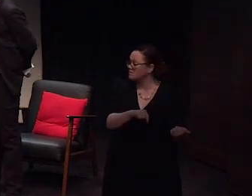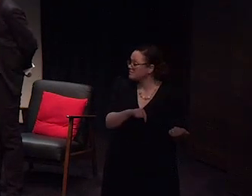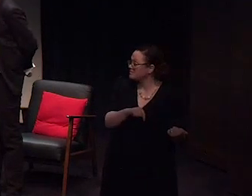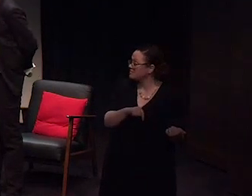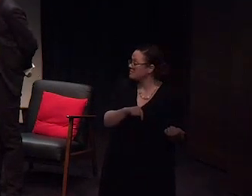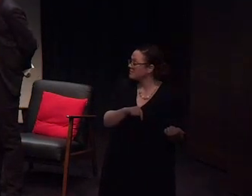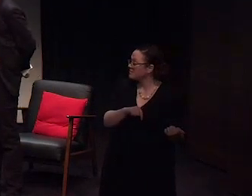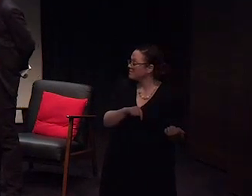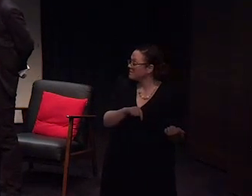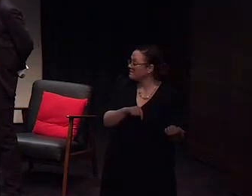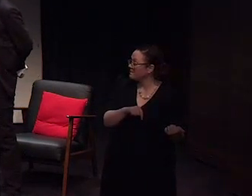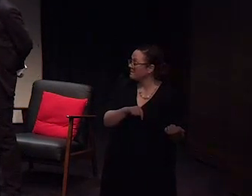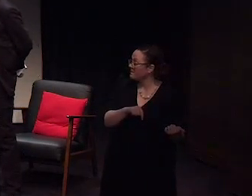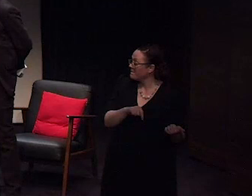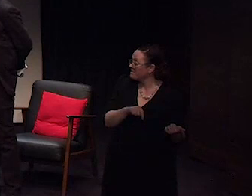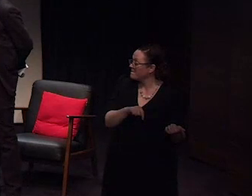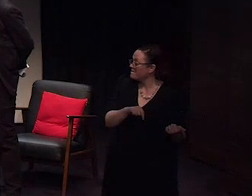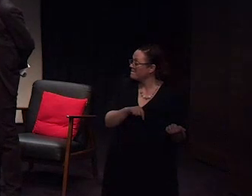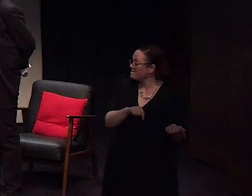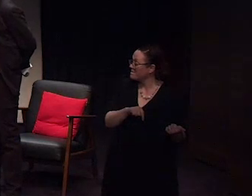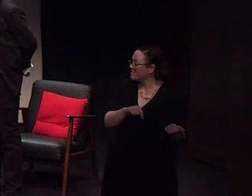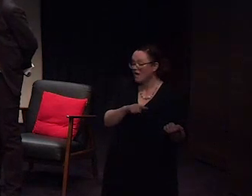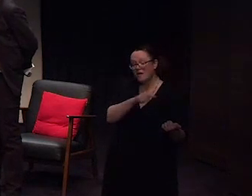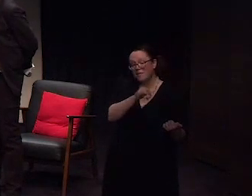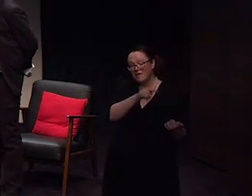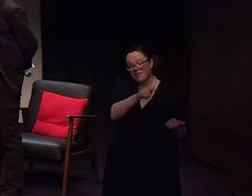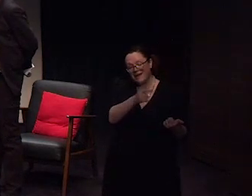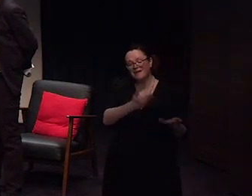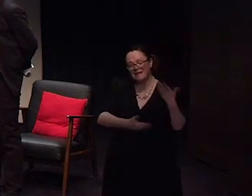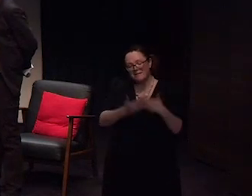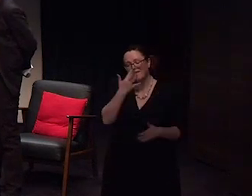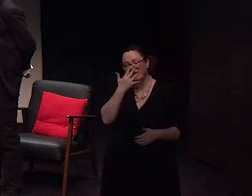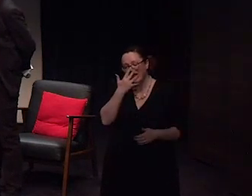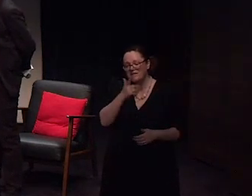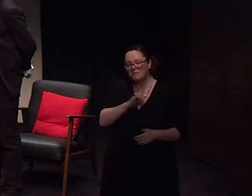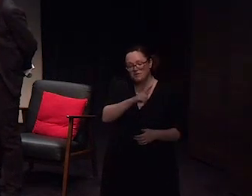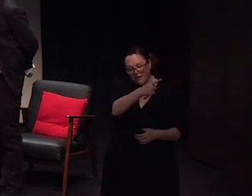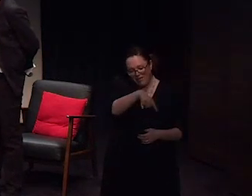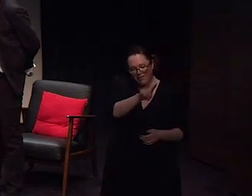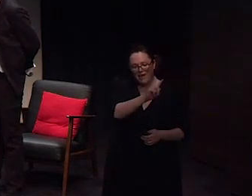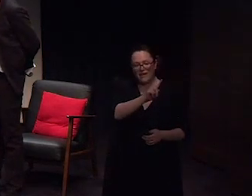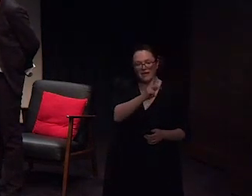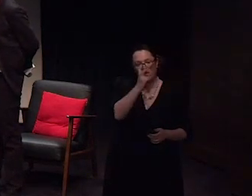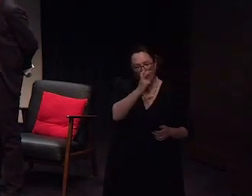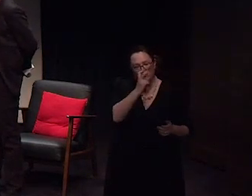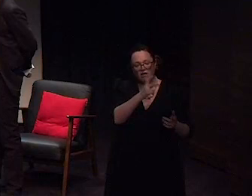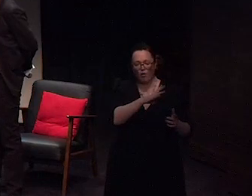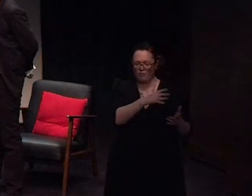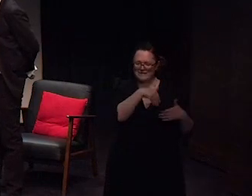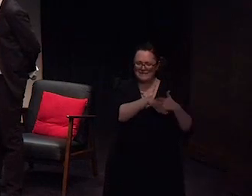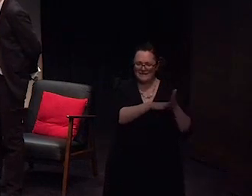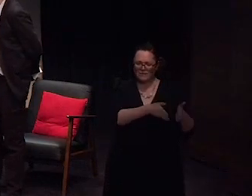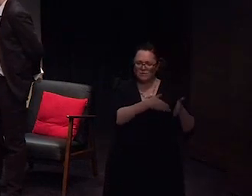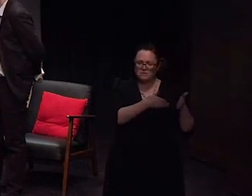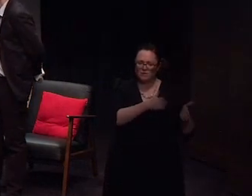also the first age of the people, because they were more old. Oh, they were